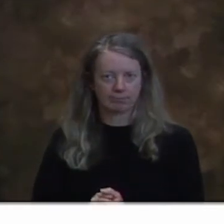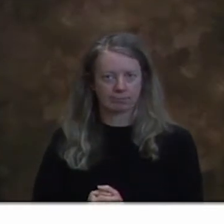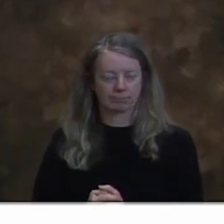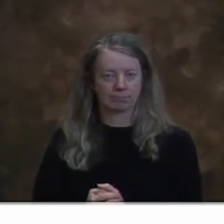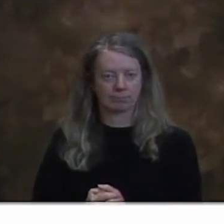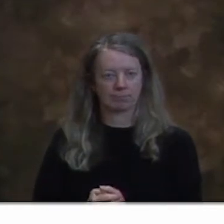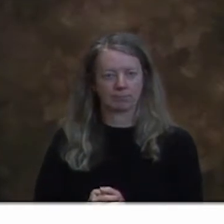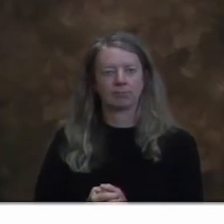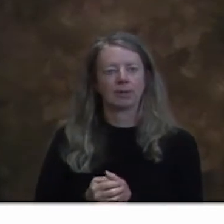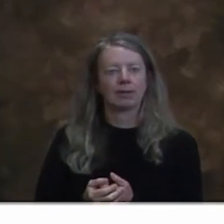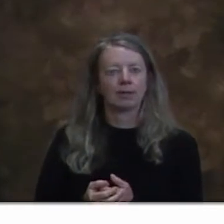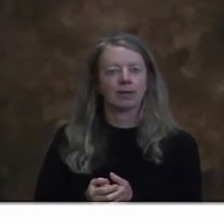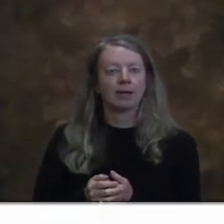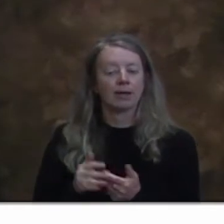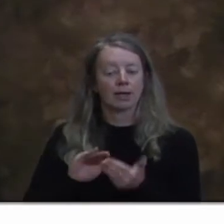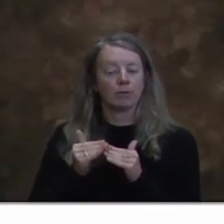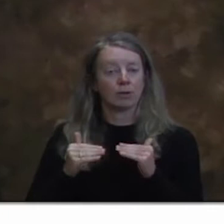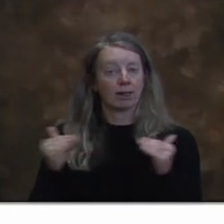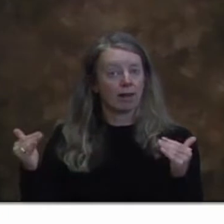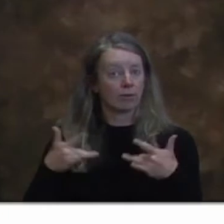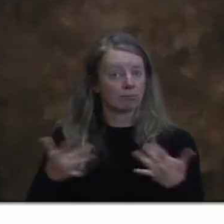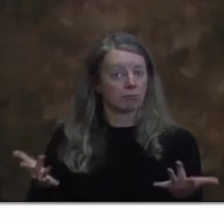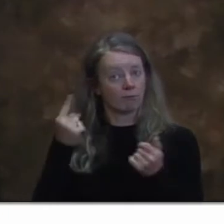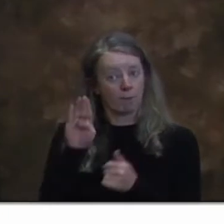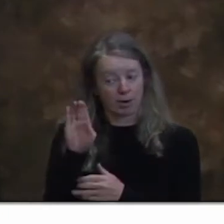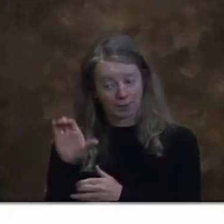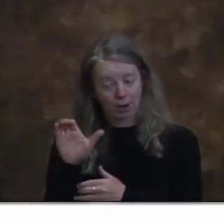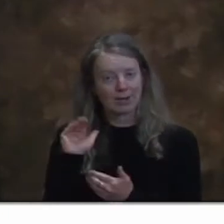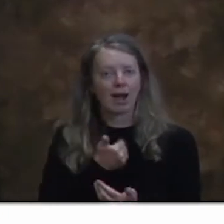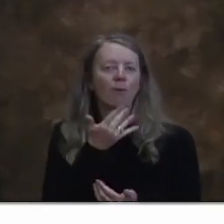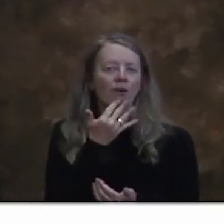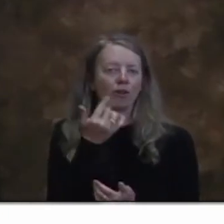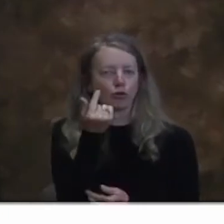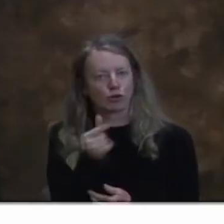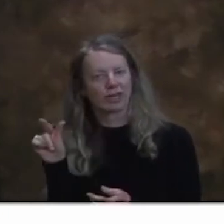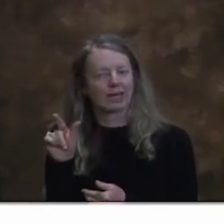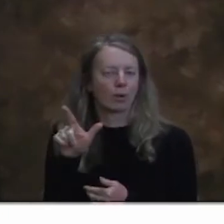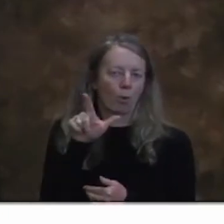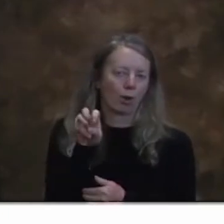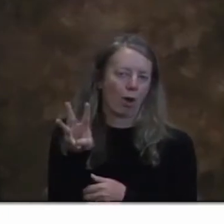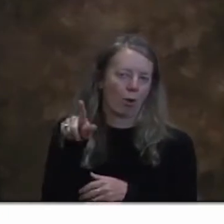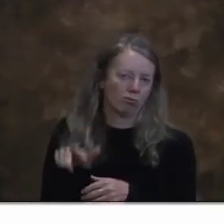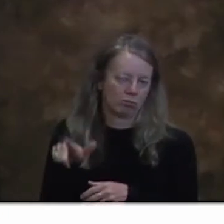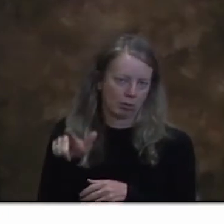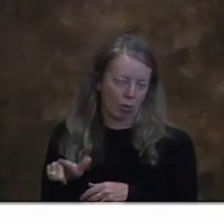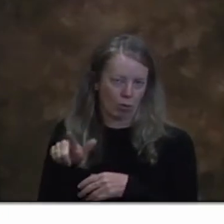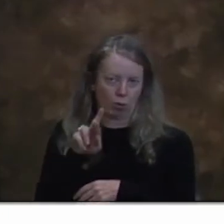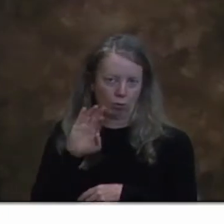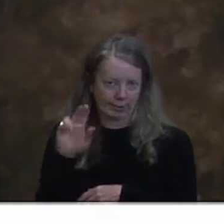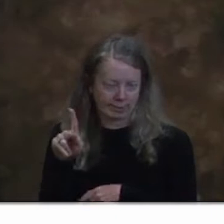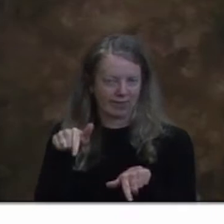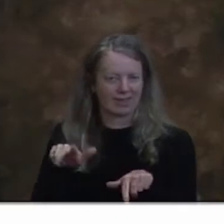The current community level status for Buncombe County remains green or in the low level. This marks the 3rd week in which Buncombe